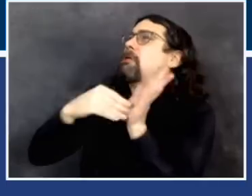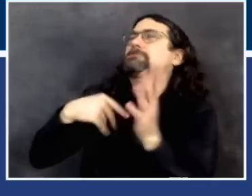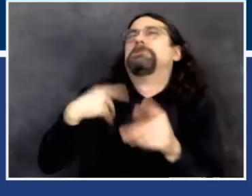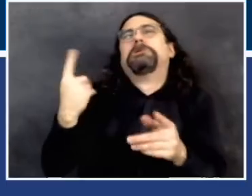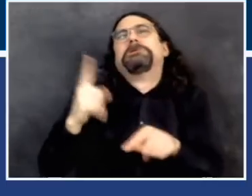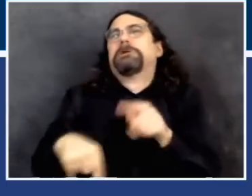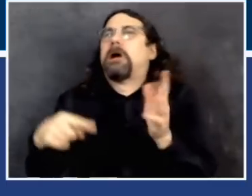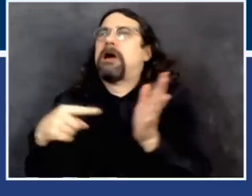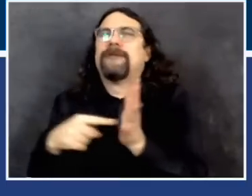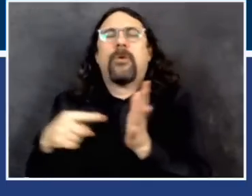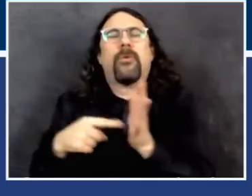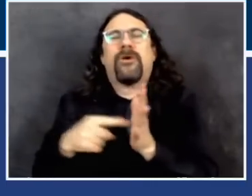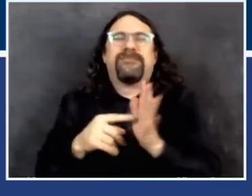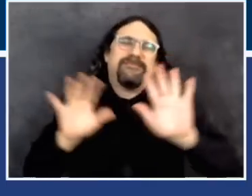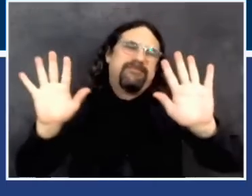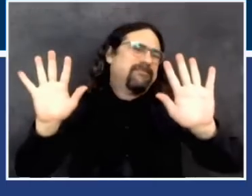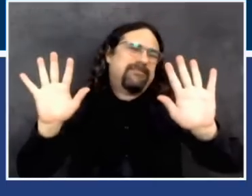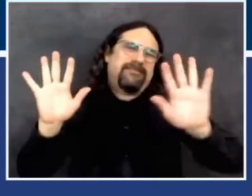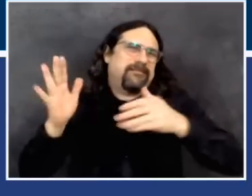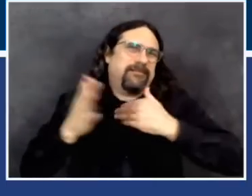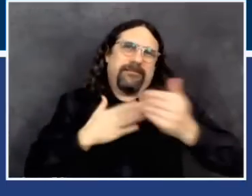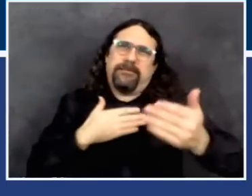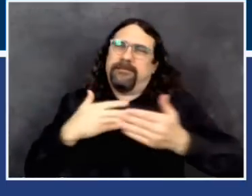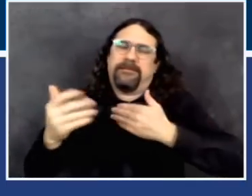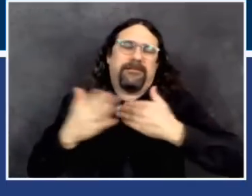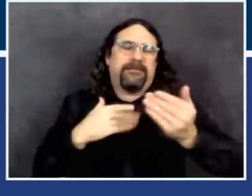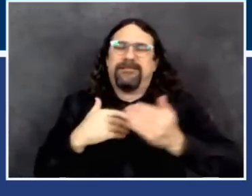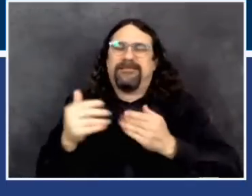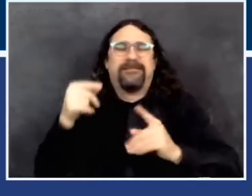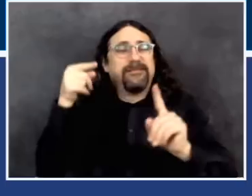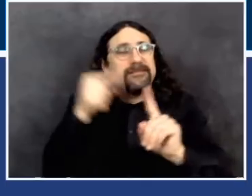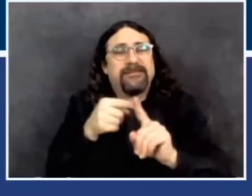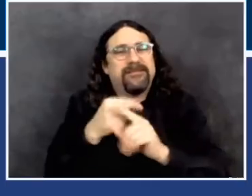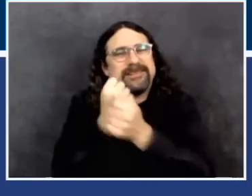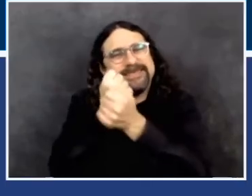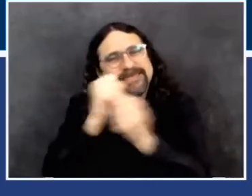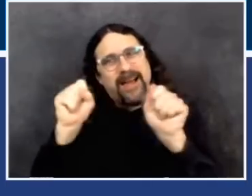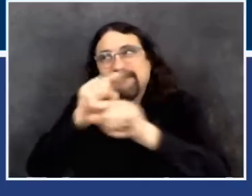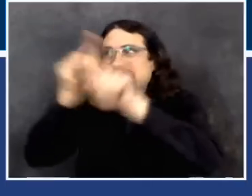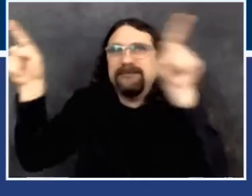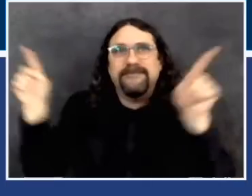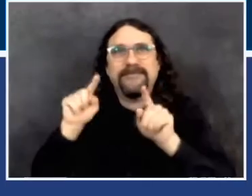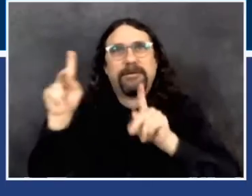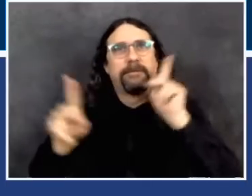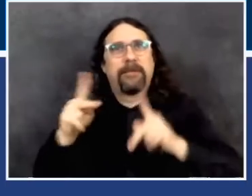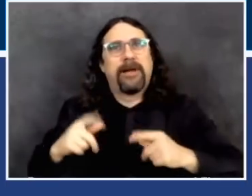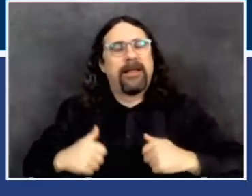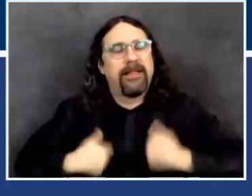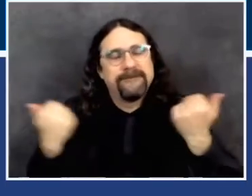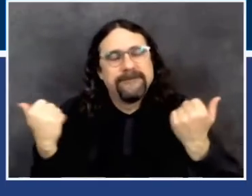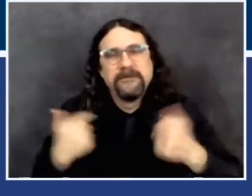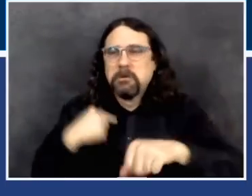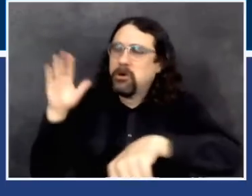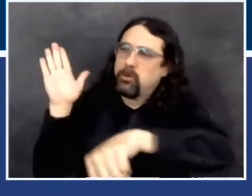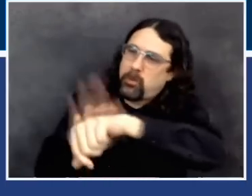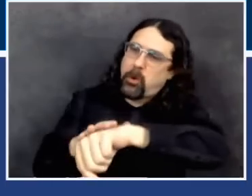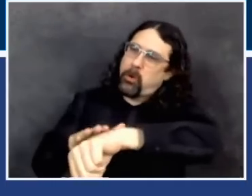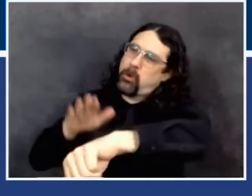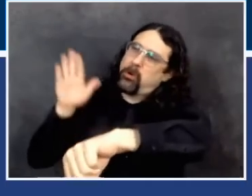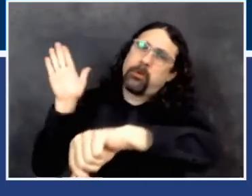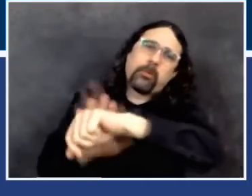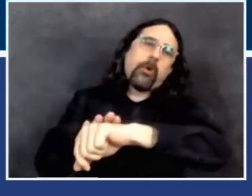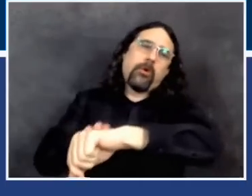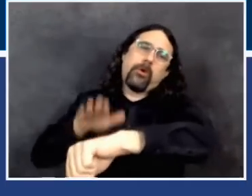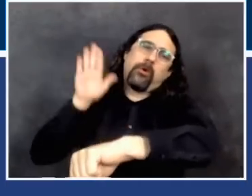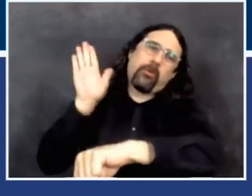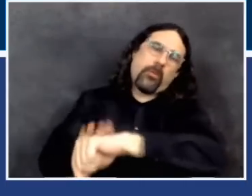other. And people have been warned and warned and warned and educated. And you'll be warned again. But listen, this